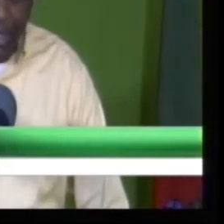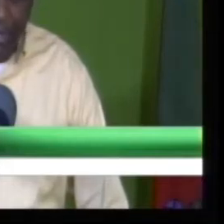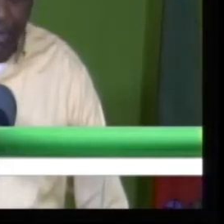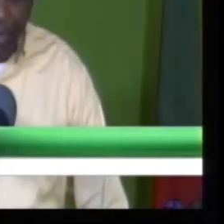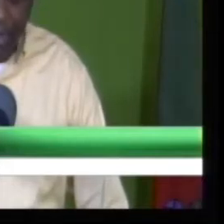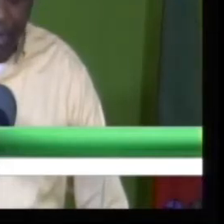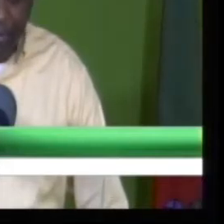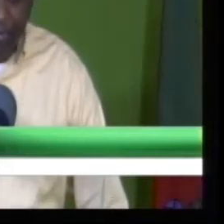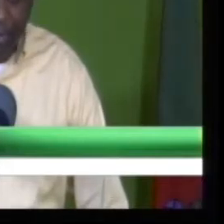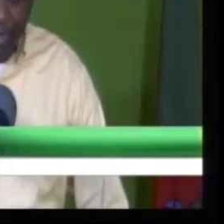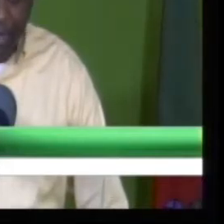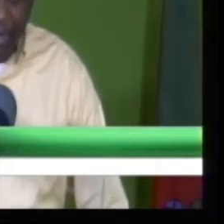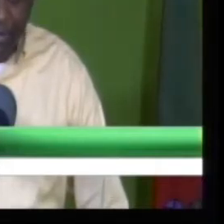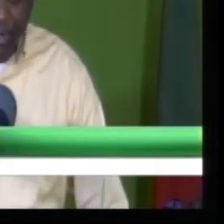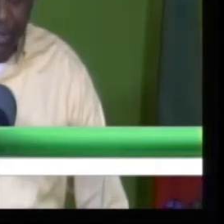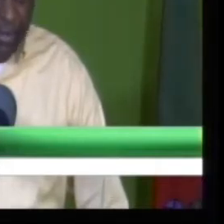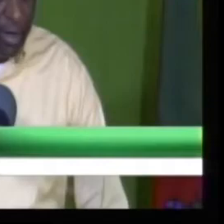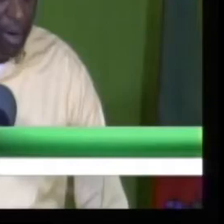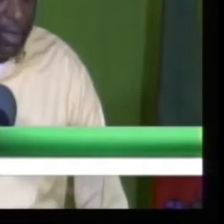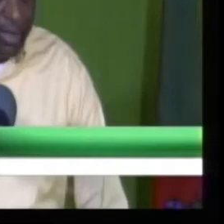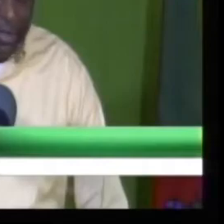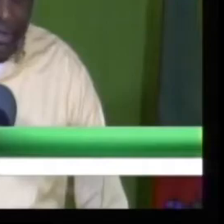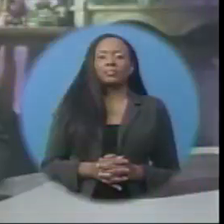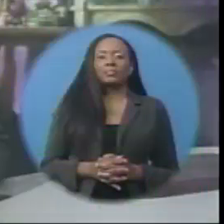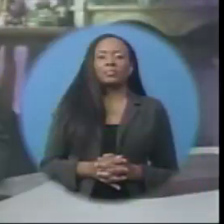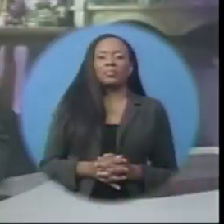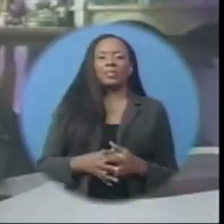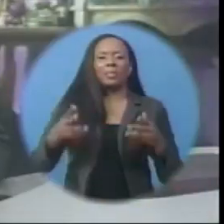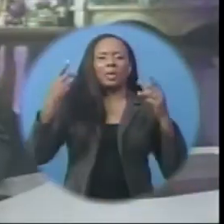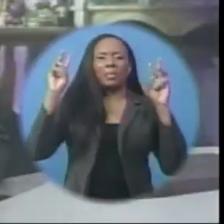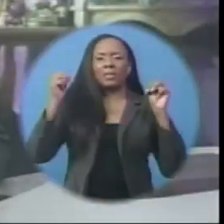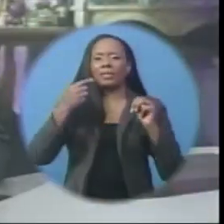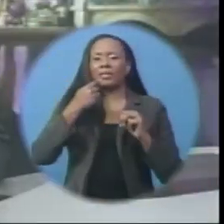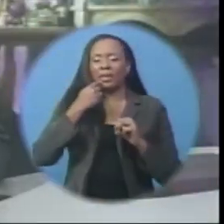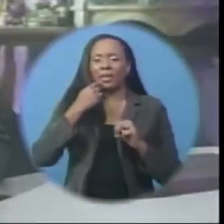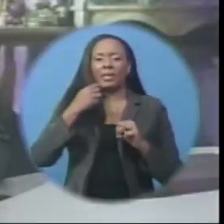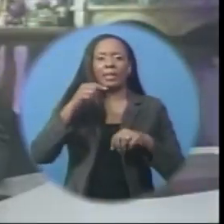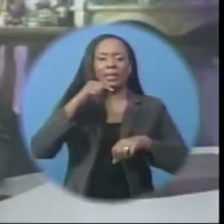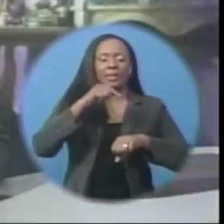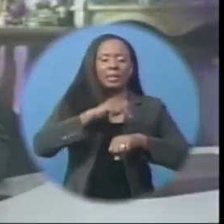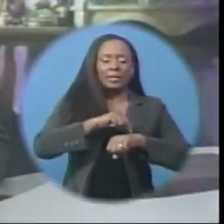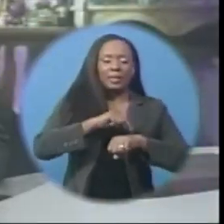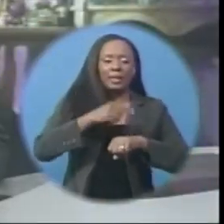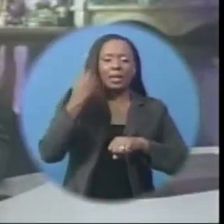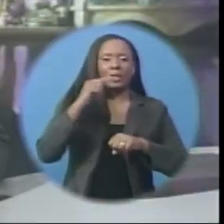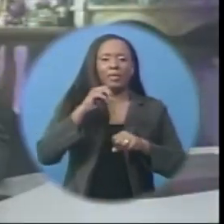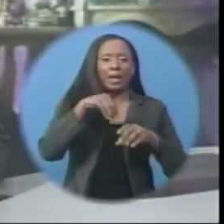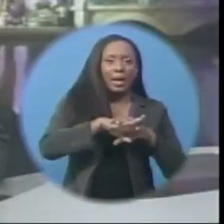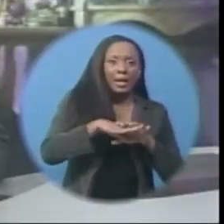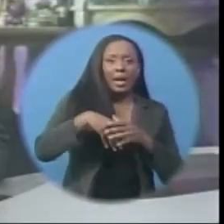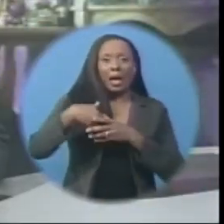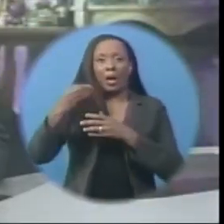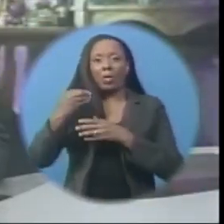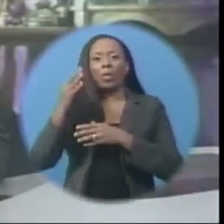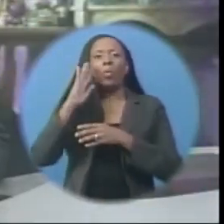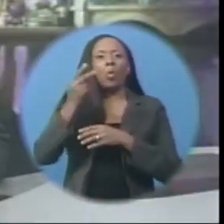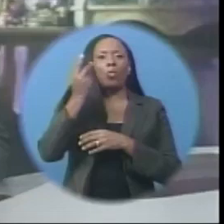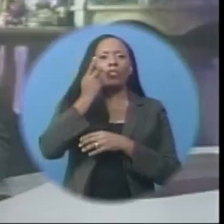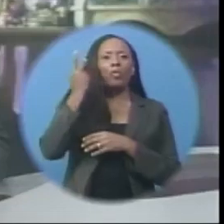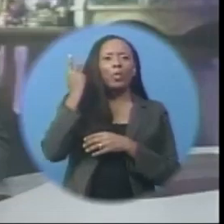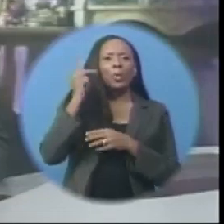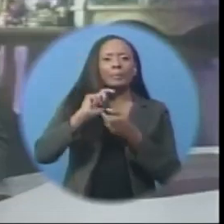in addressing our concerns And Mrs. Skerritt also announced that the curfew hours will be reviewed